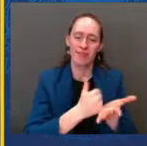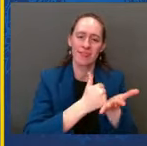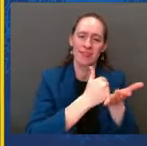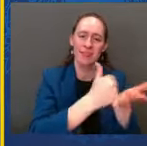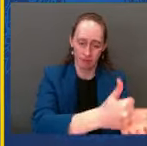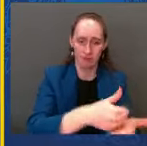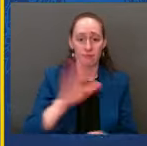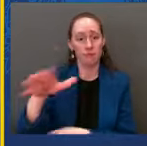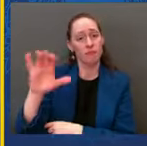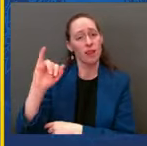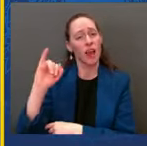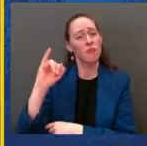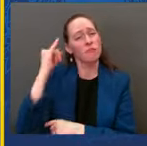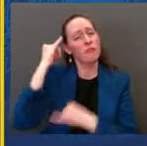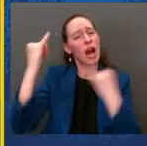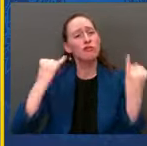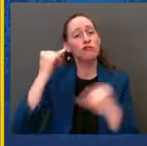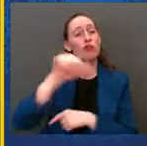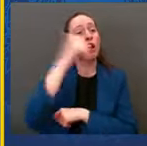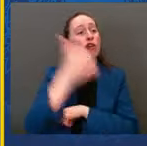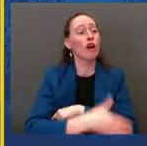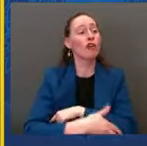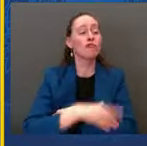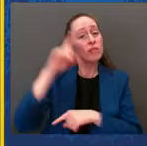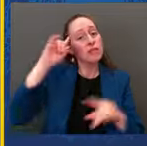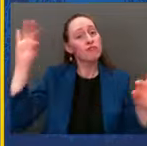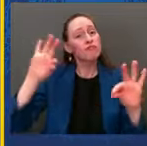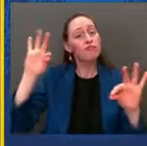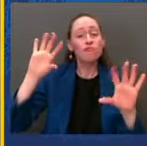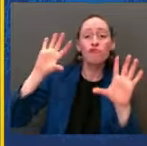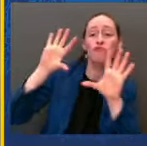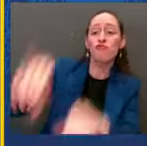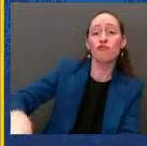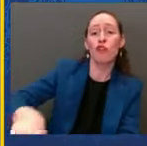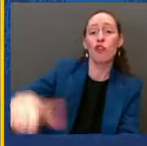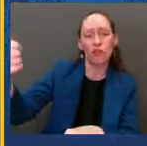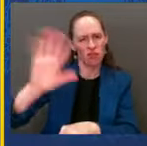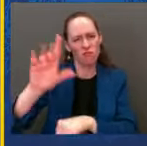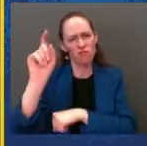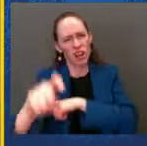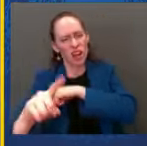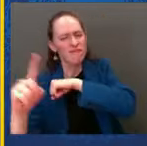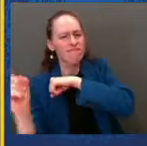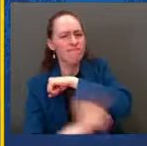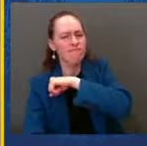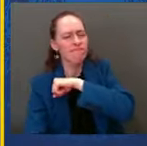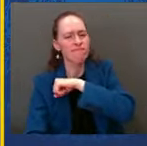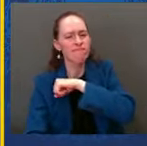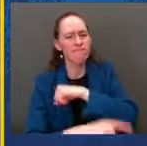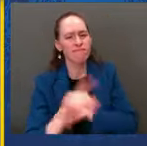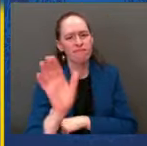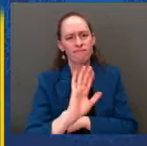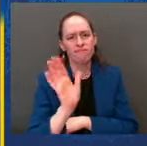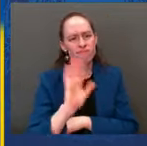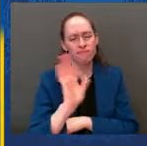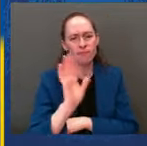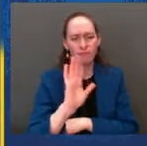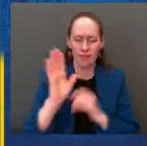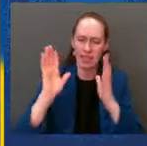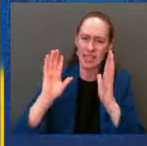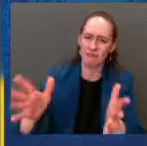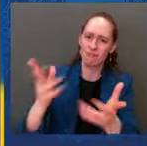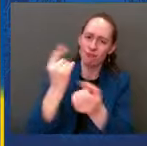And therefore, all of us are saying today, Ukraine has to win. That is why we are supporting Ukraine.